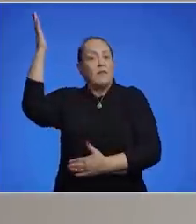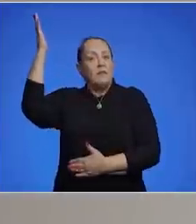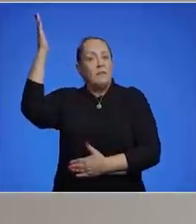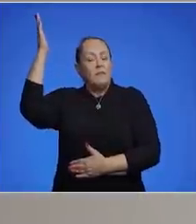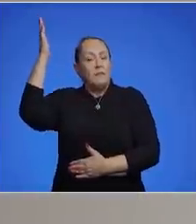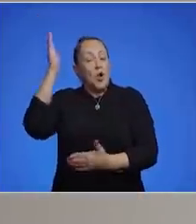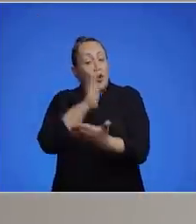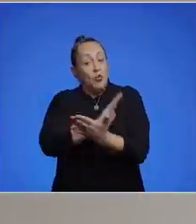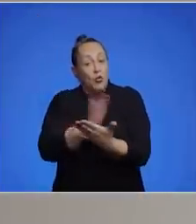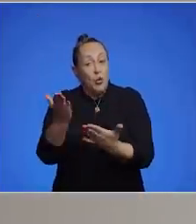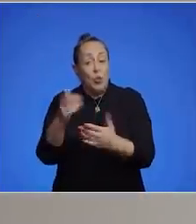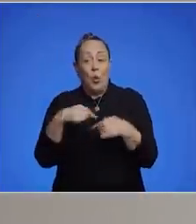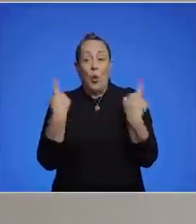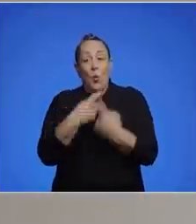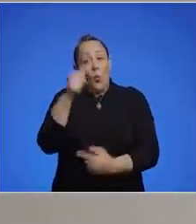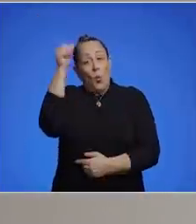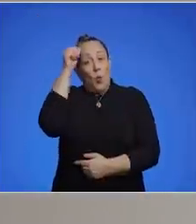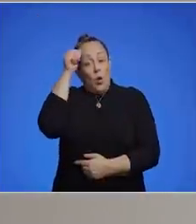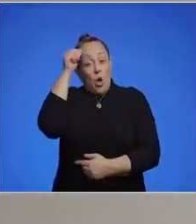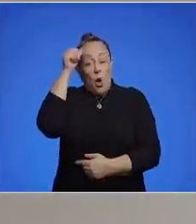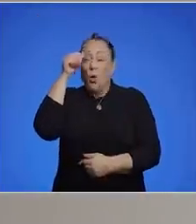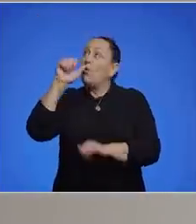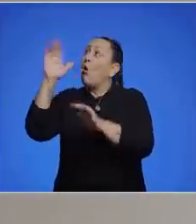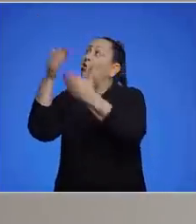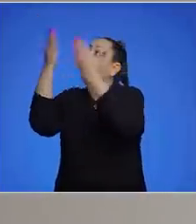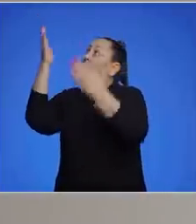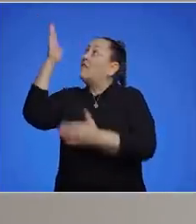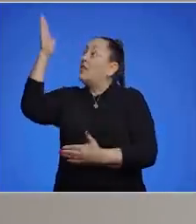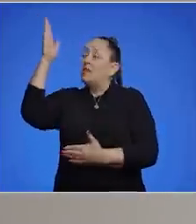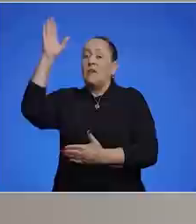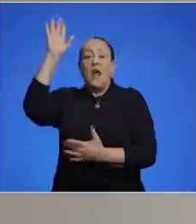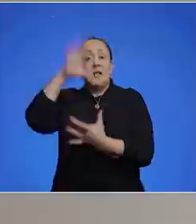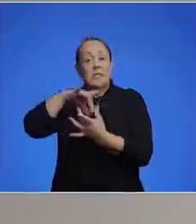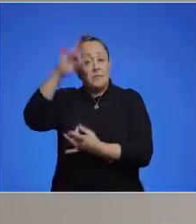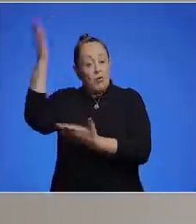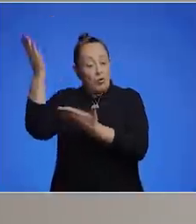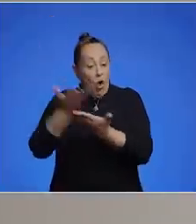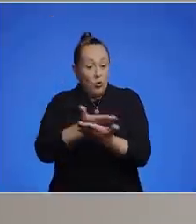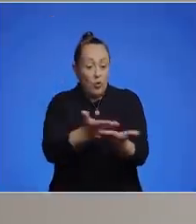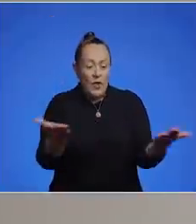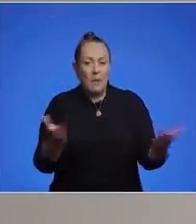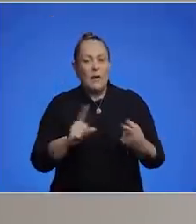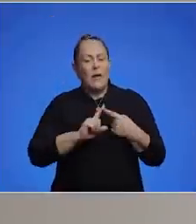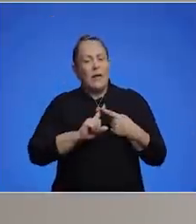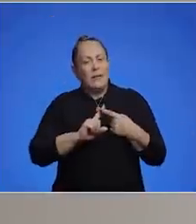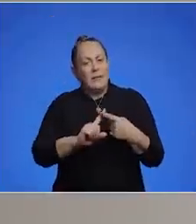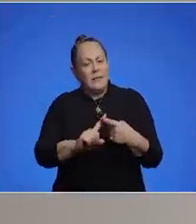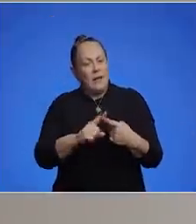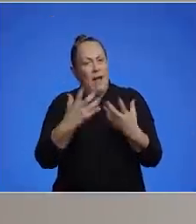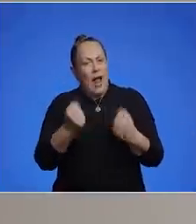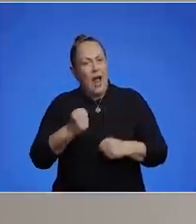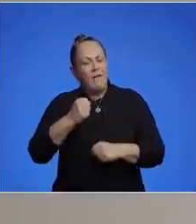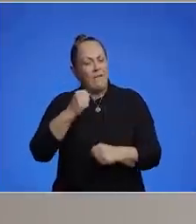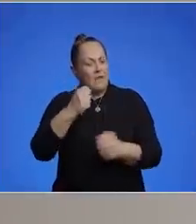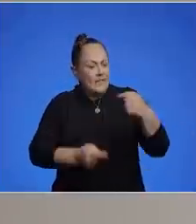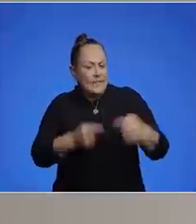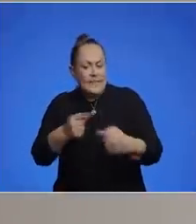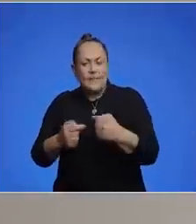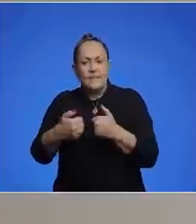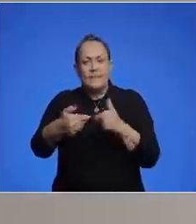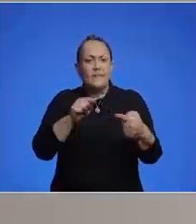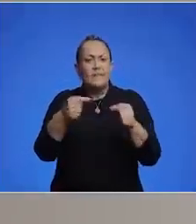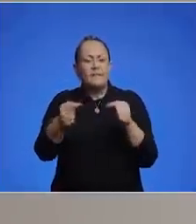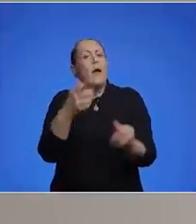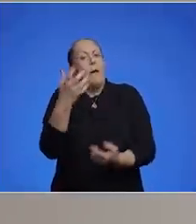And the reality is that after Jesus was taken up and the Holy Spirit came upon them, they still had times of division.